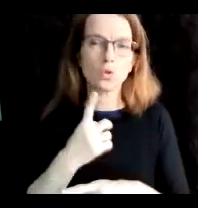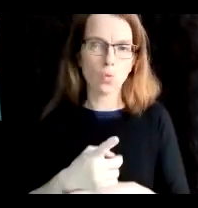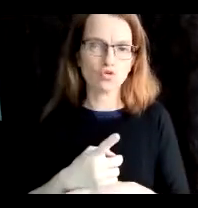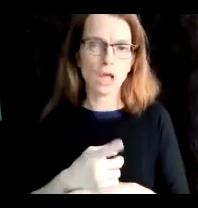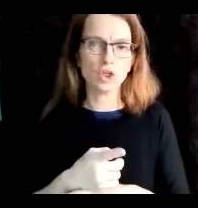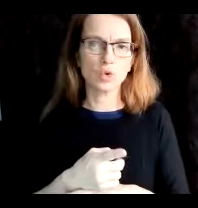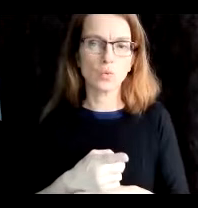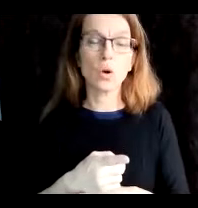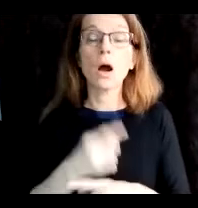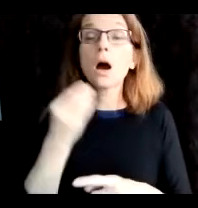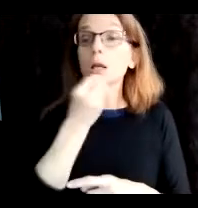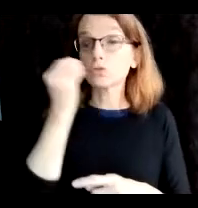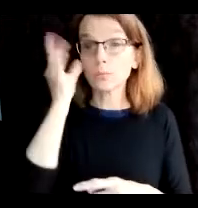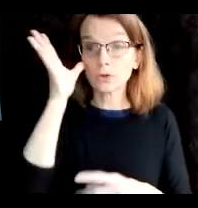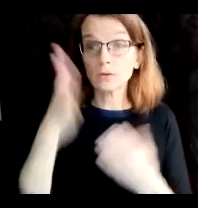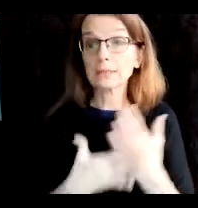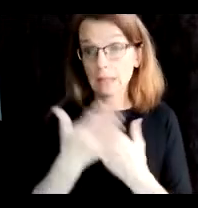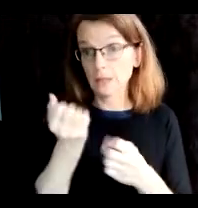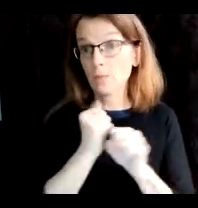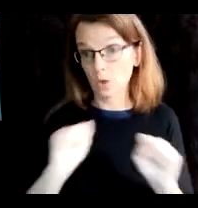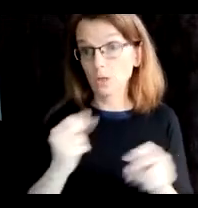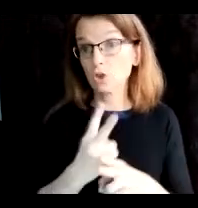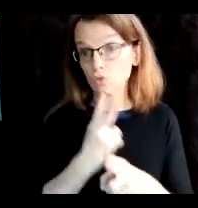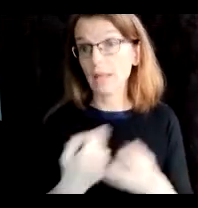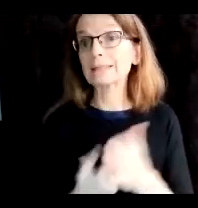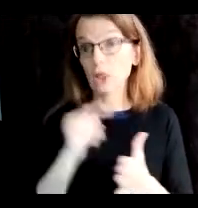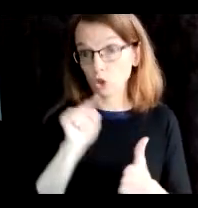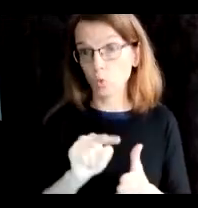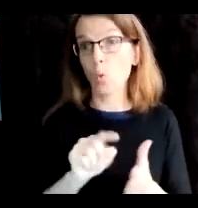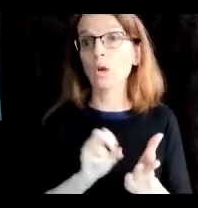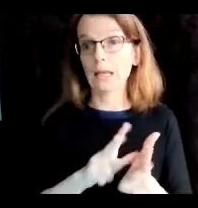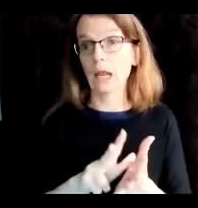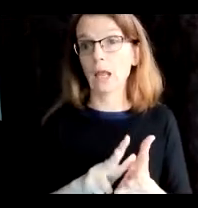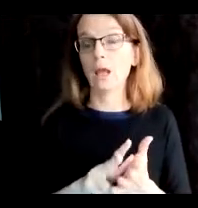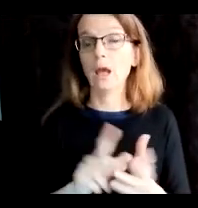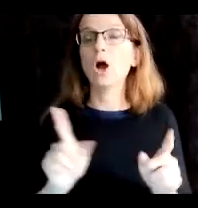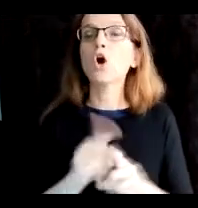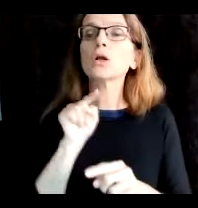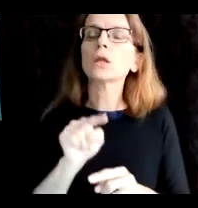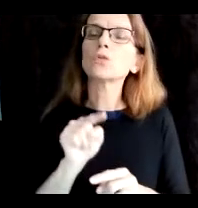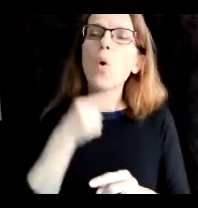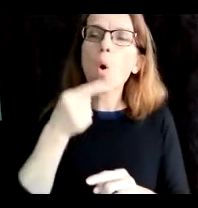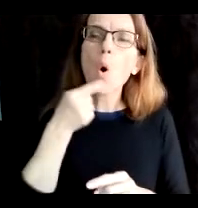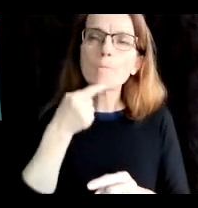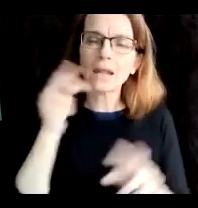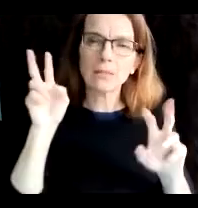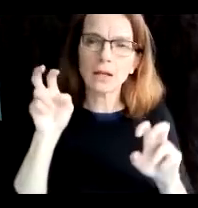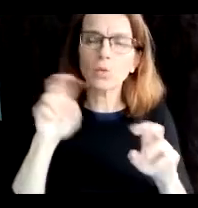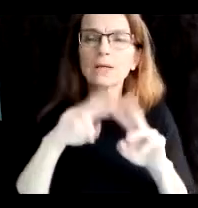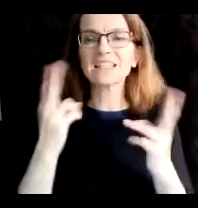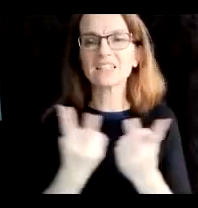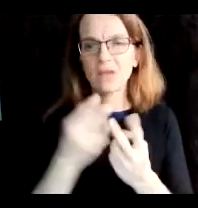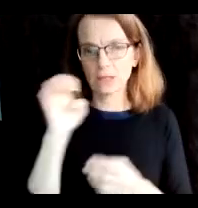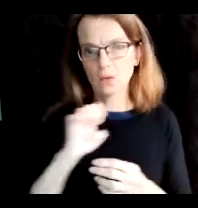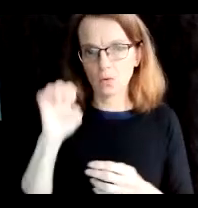was defined by the Council of Europe. In North America, the things are quite different. They talk more about